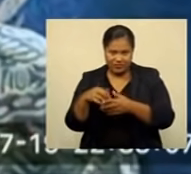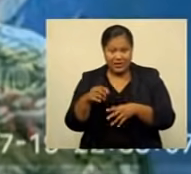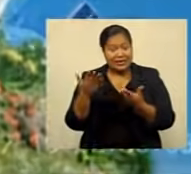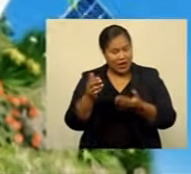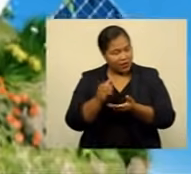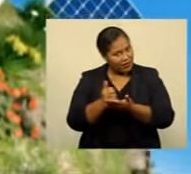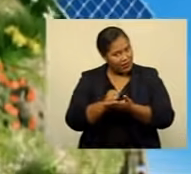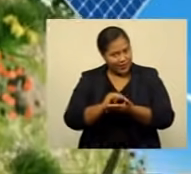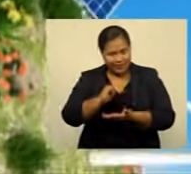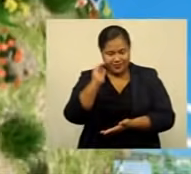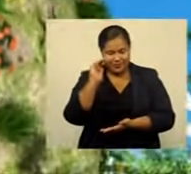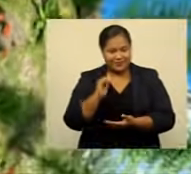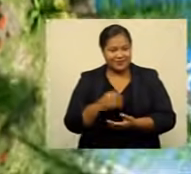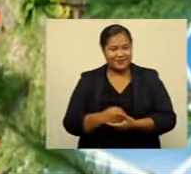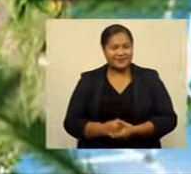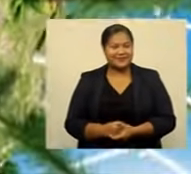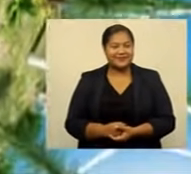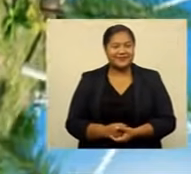increasing.